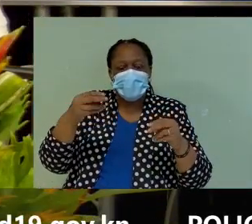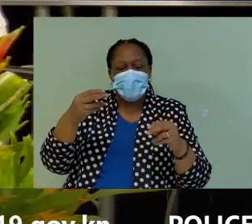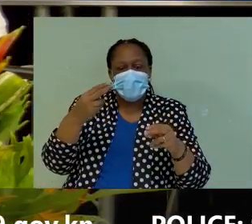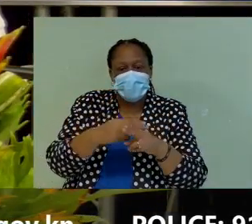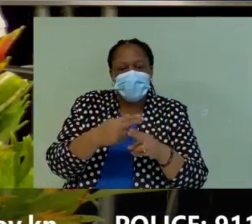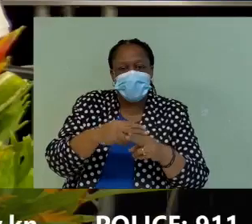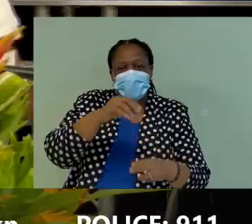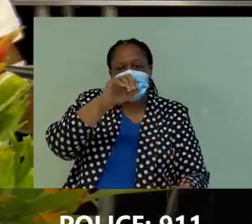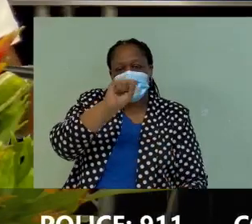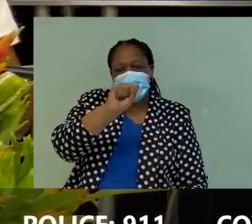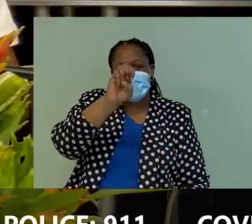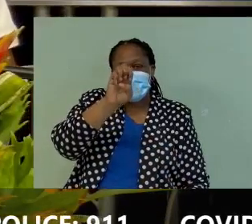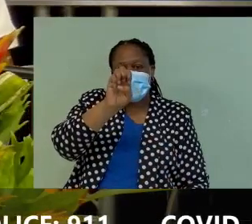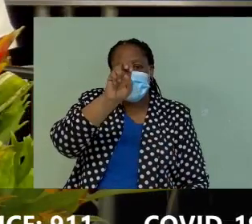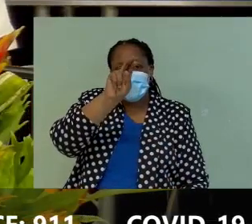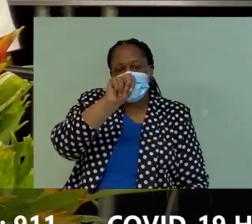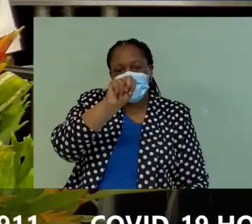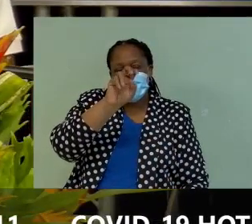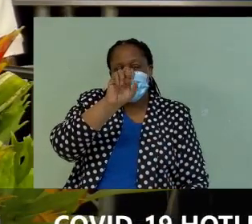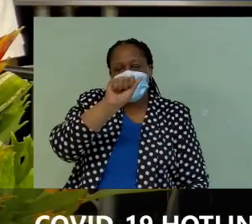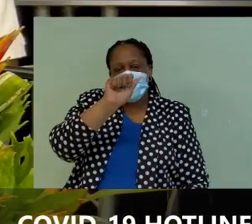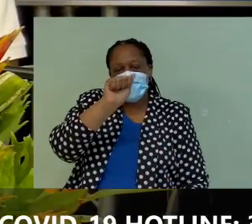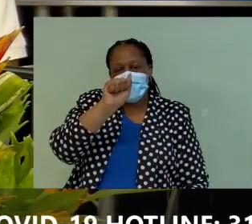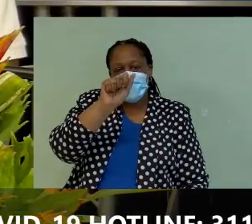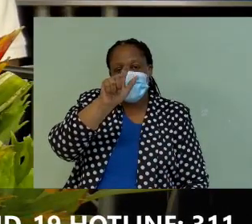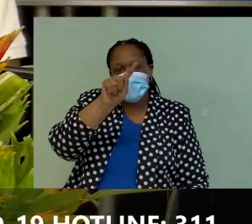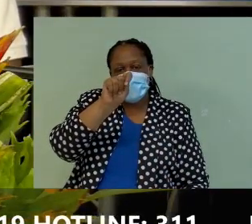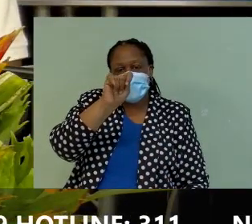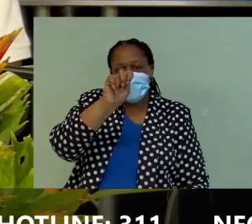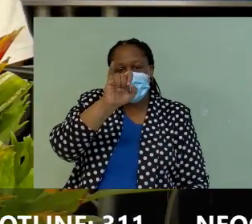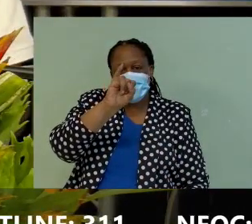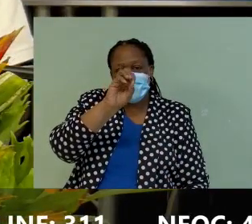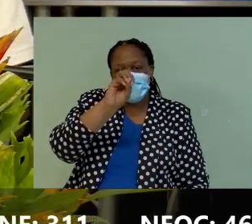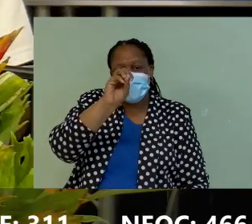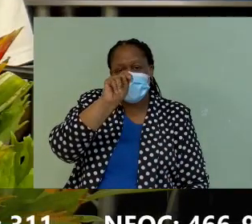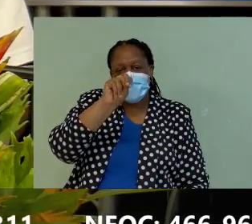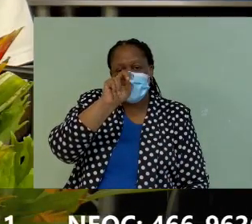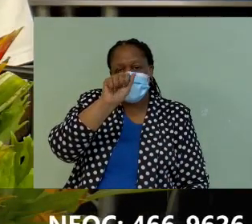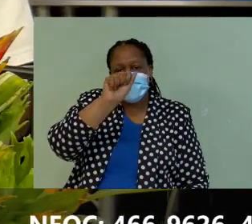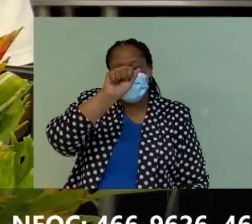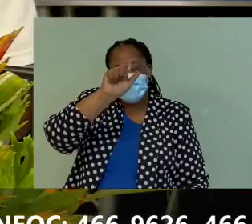you from the Federation of St. Kitts and Nevis.